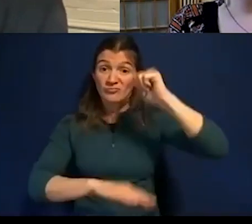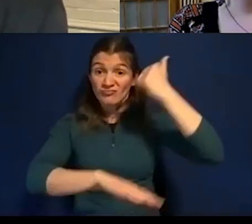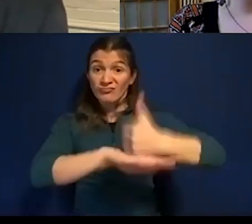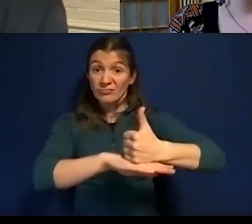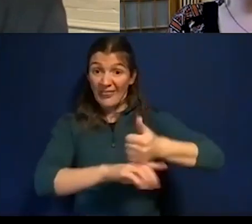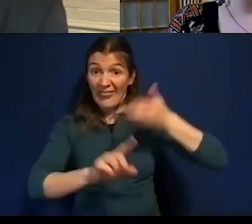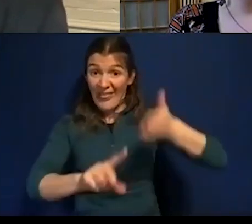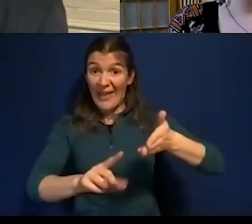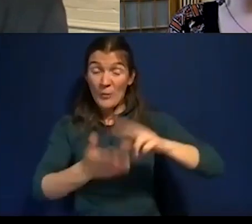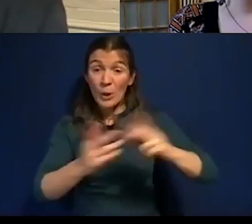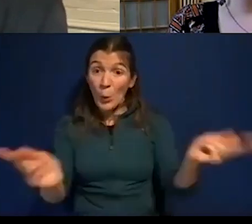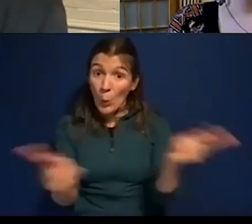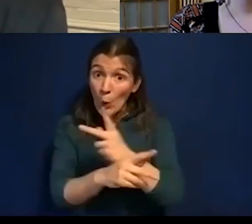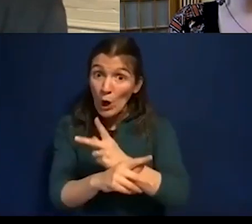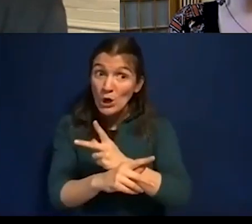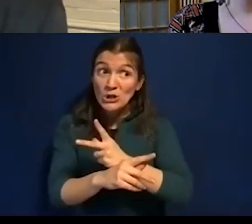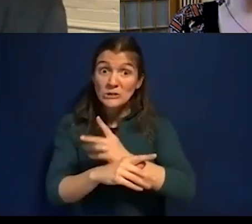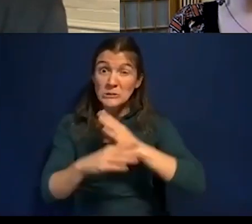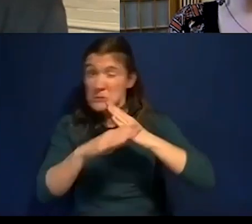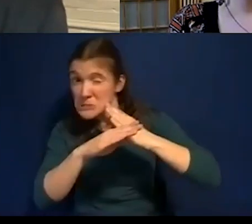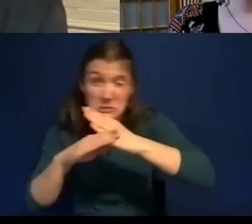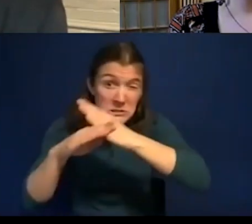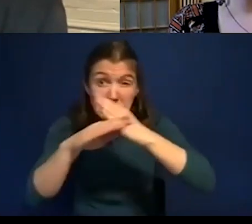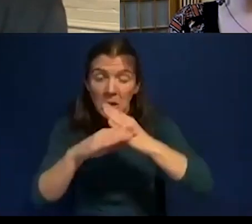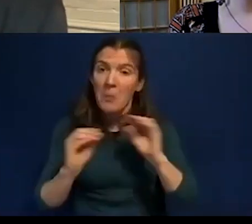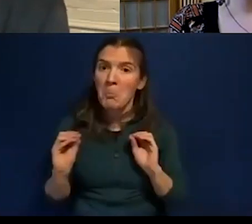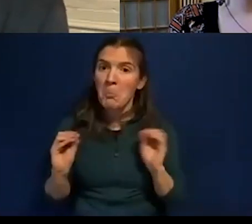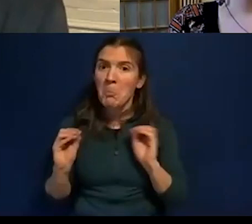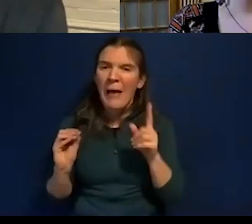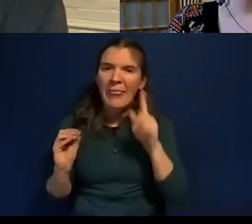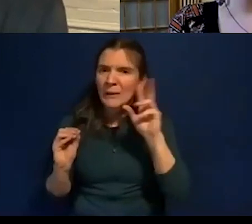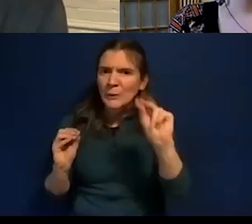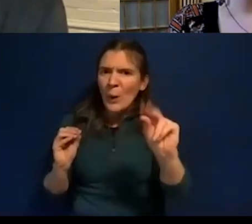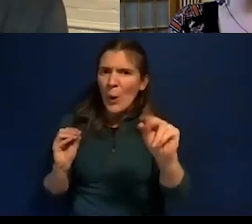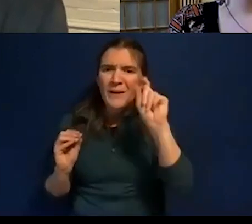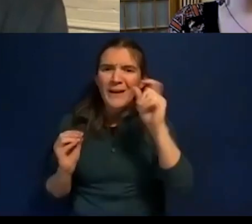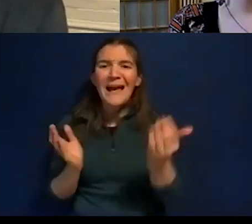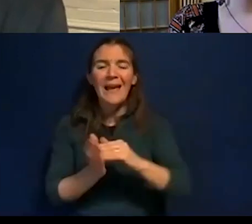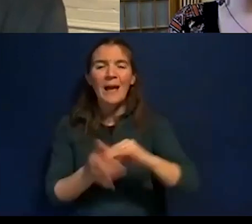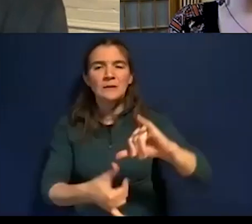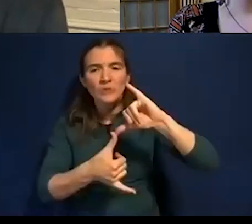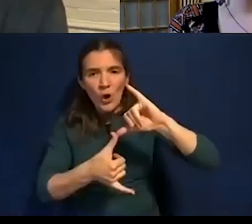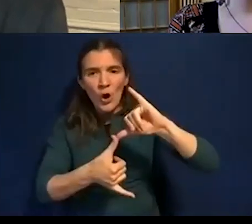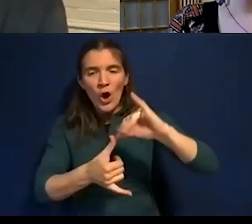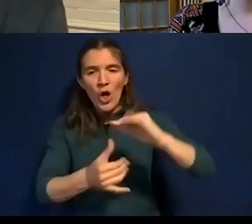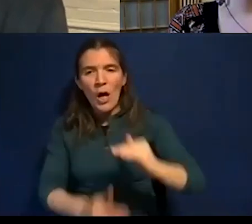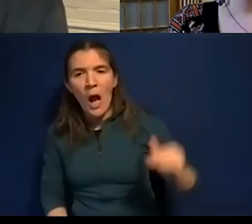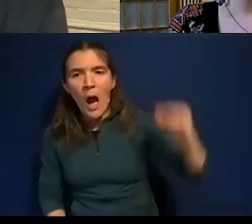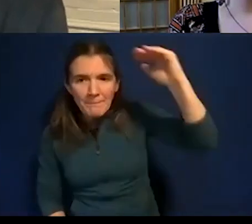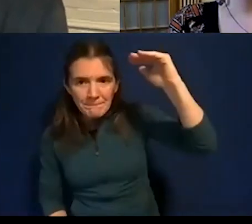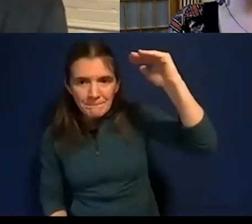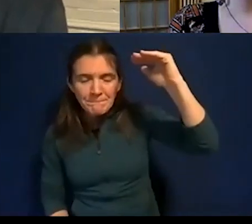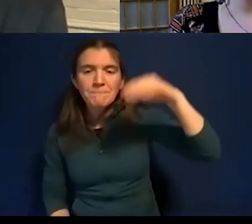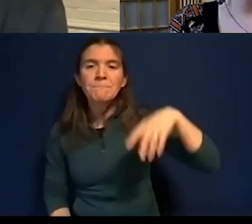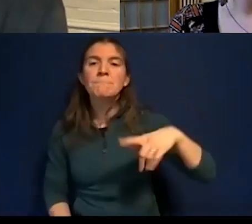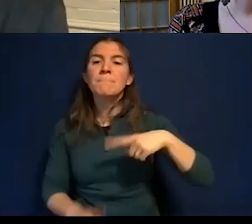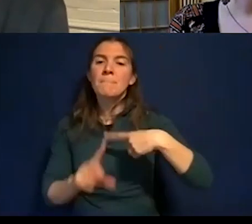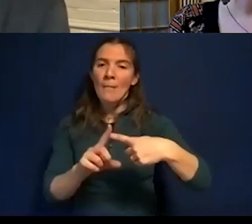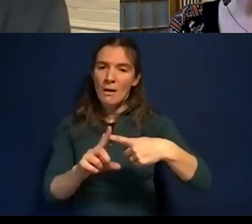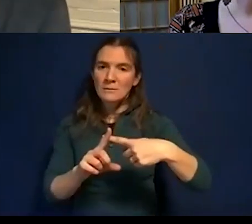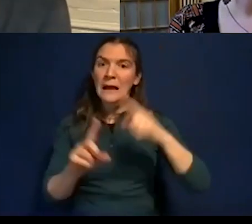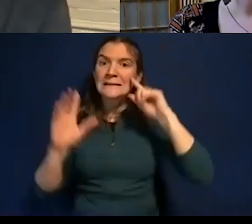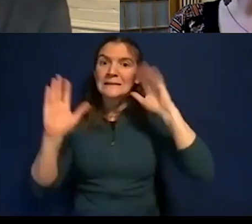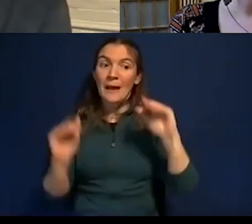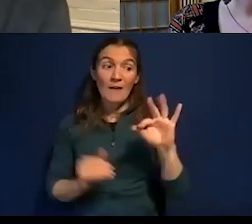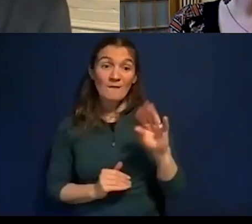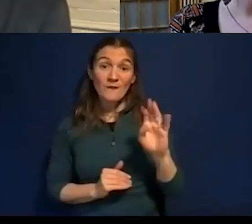would compound that problem to any degree because of its height and because the expectation is that the